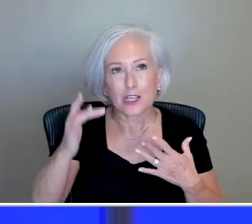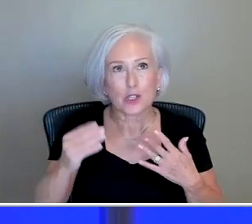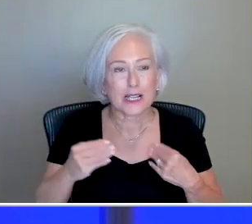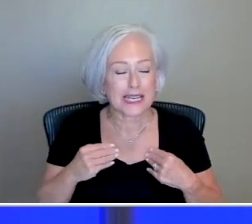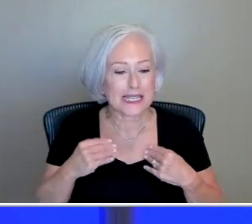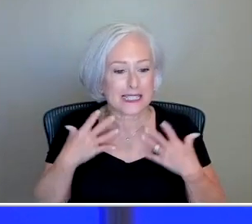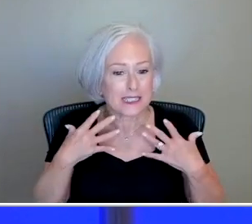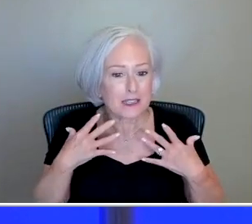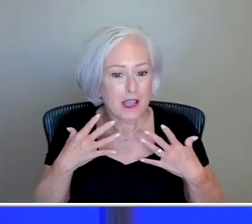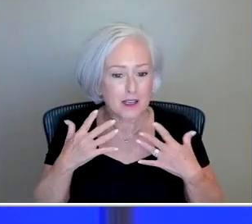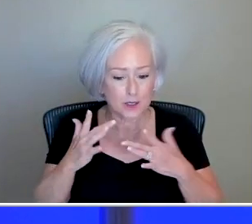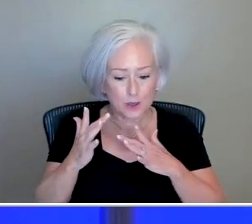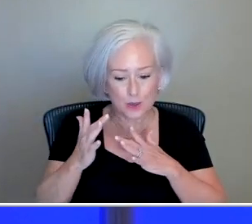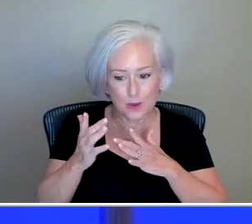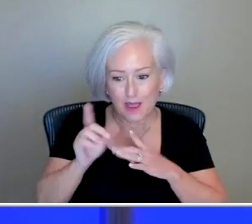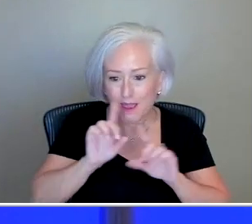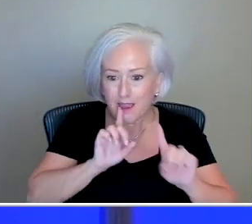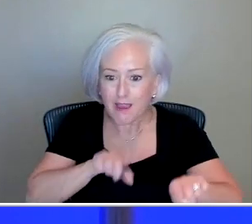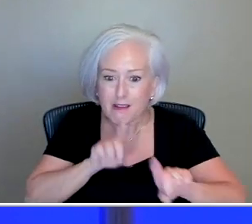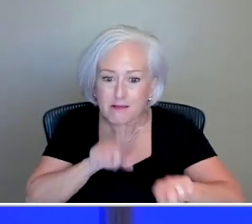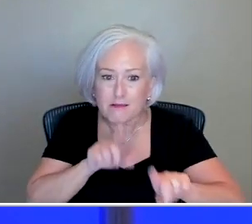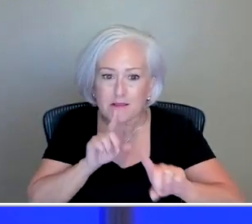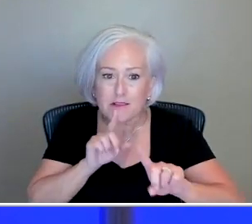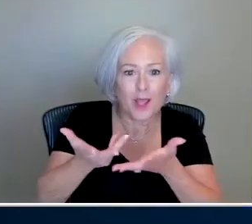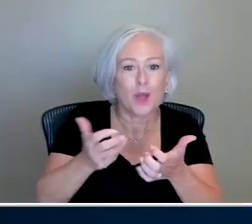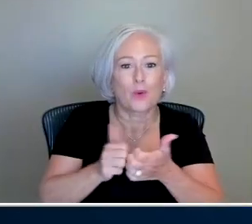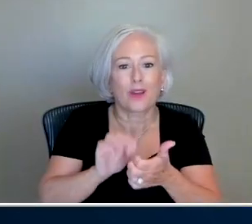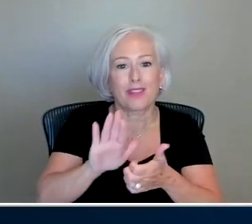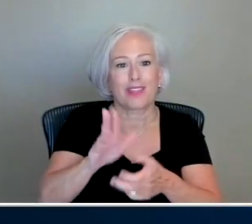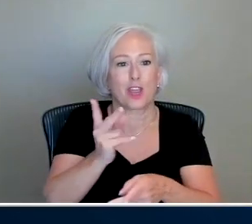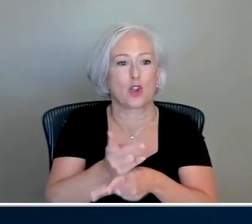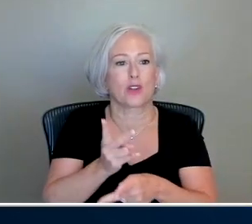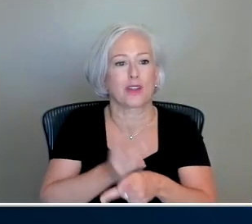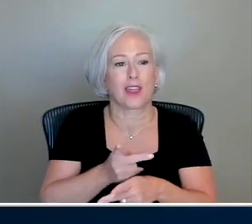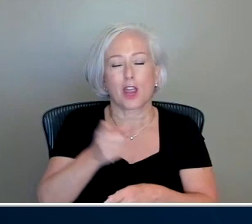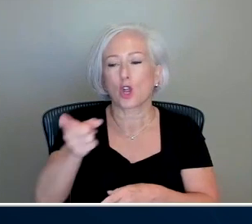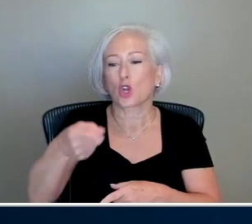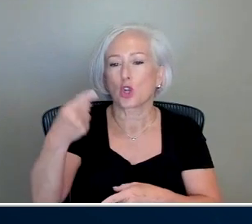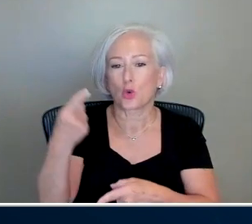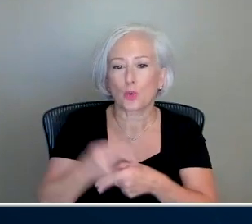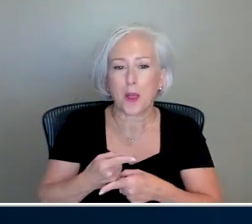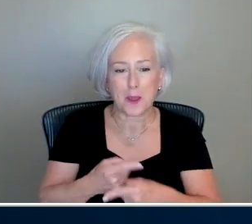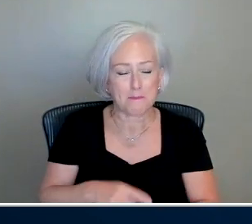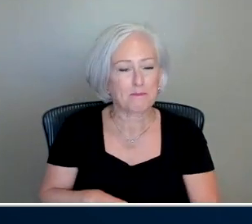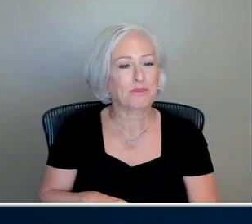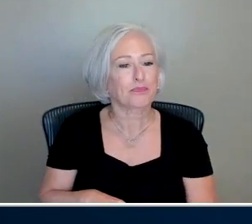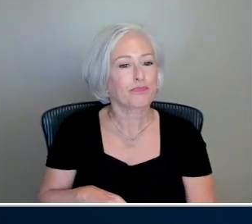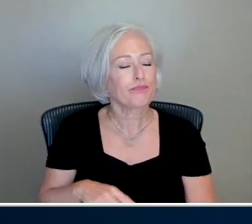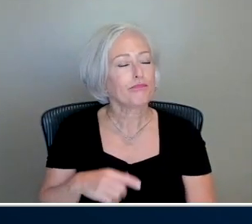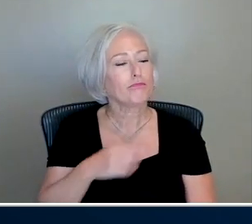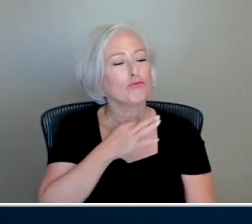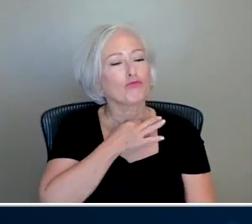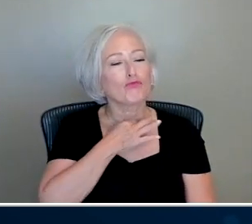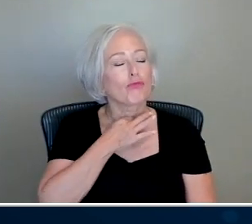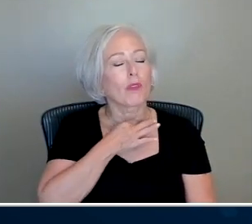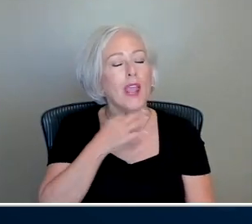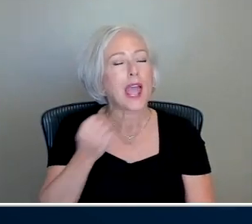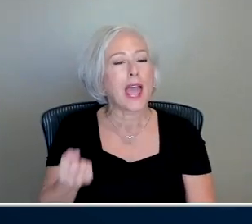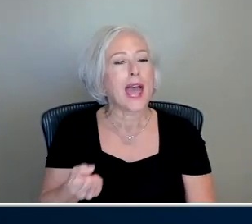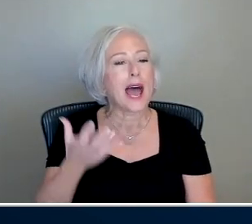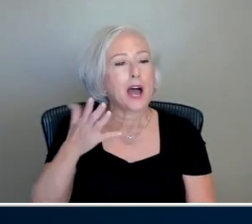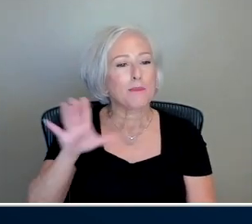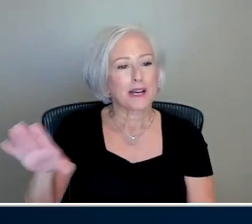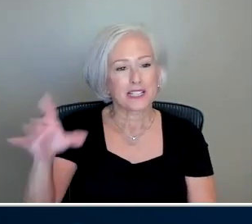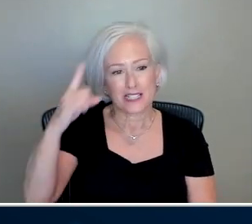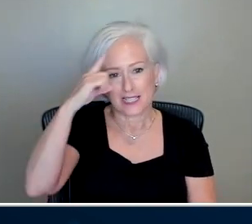involved with their own care. So you're entirely correct in what you did. How much does Gary's mental state play a role? I mean, hearing him read